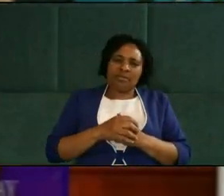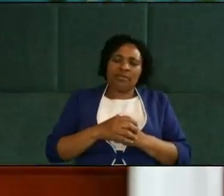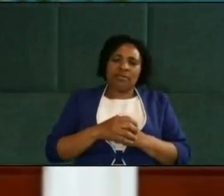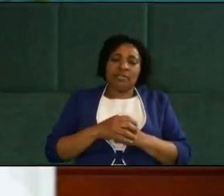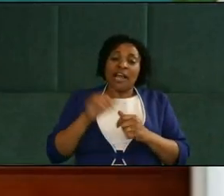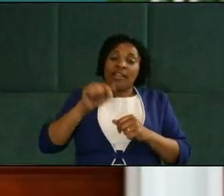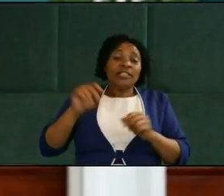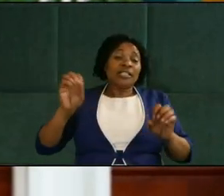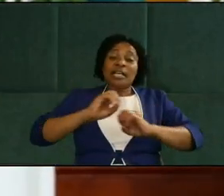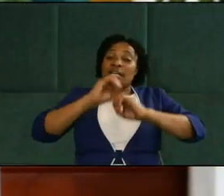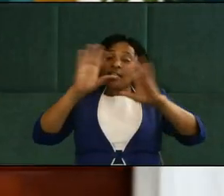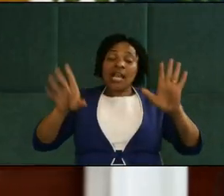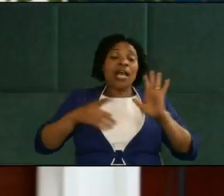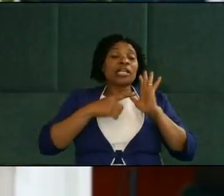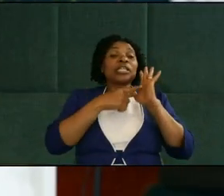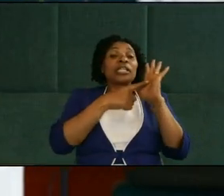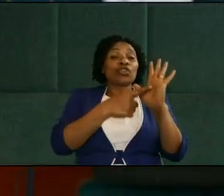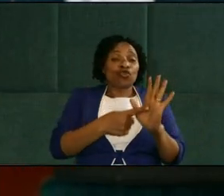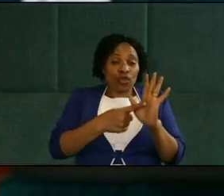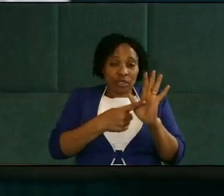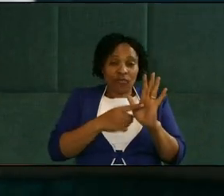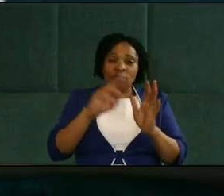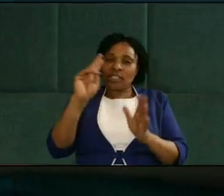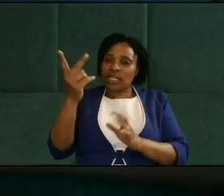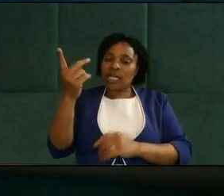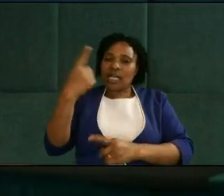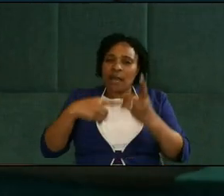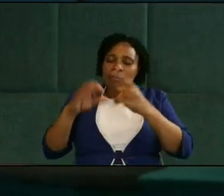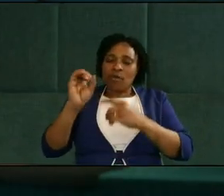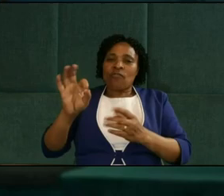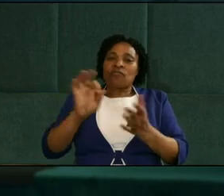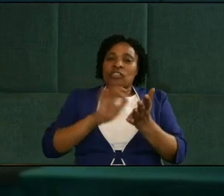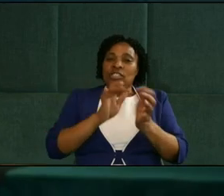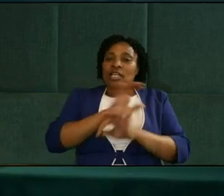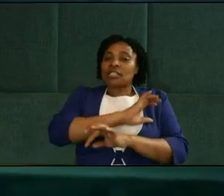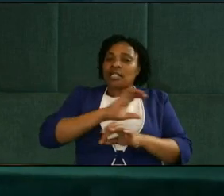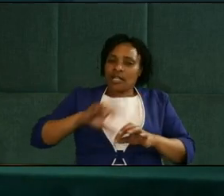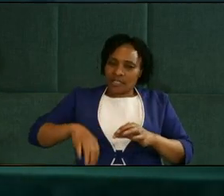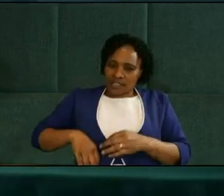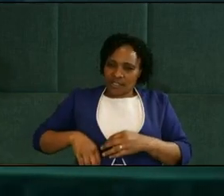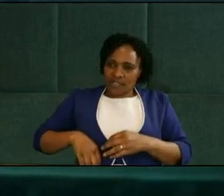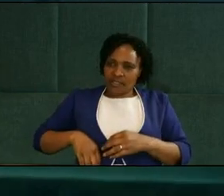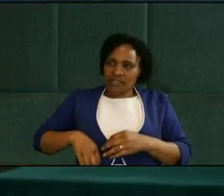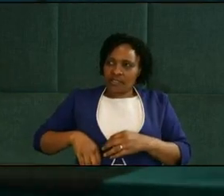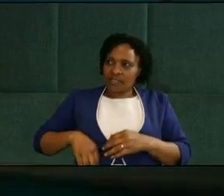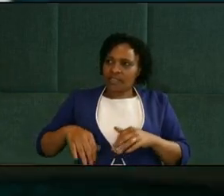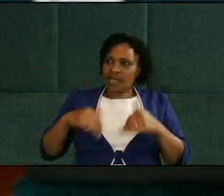the clearest indication of the second coming of Christ. So we're going to roll it.